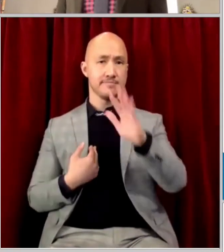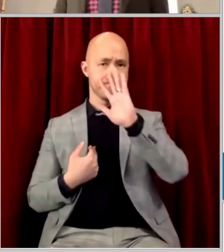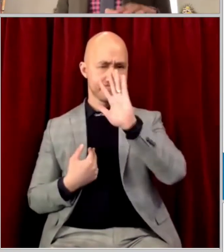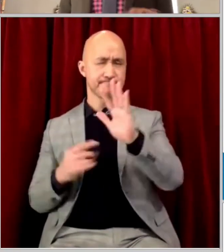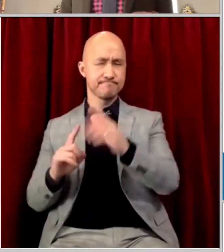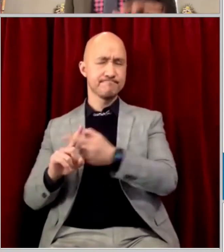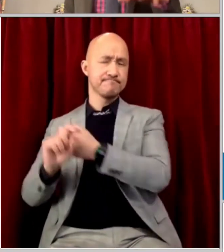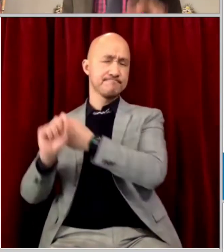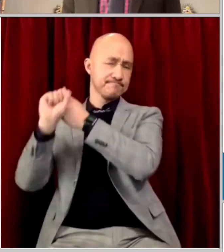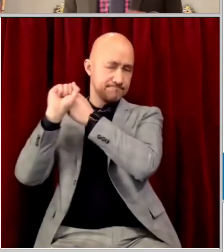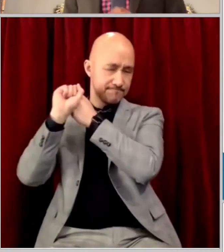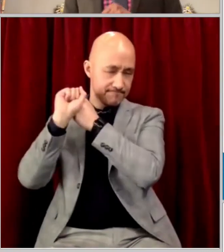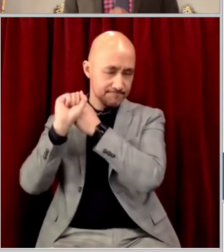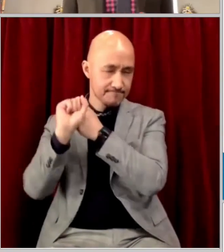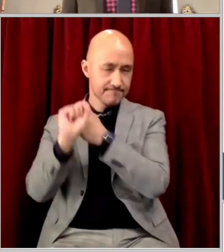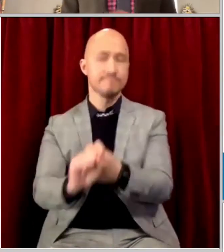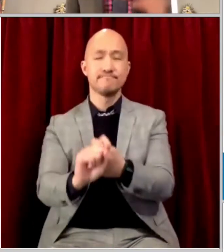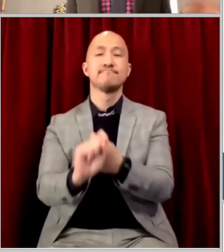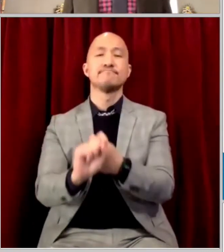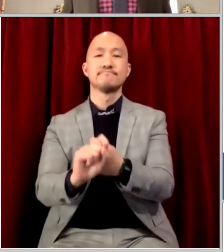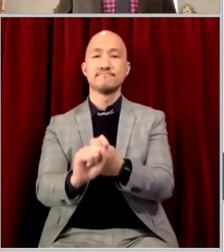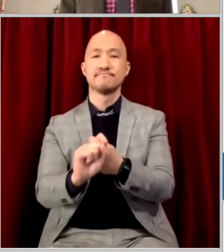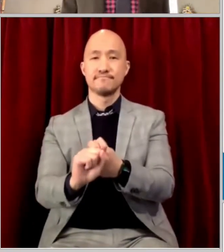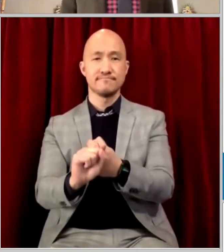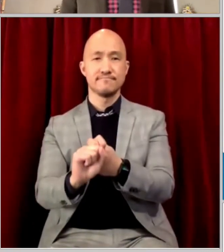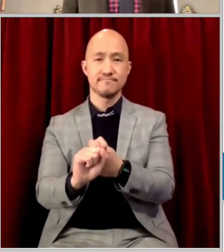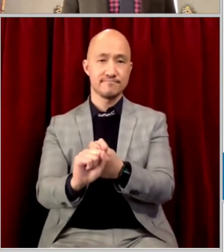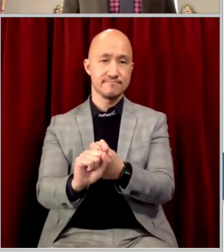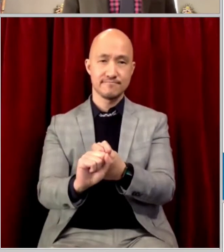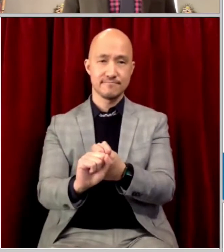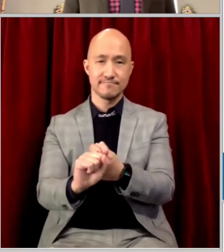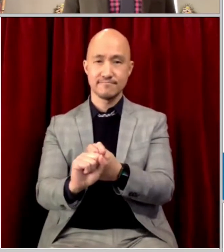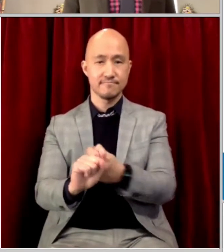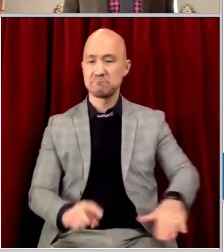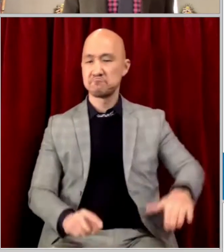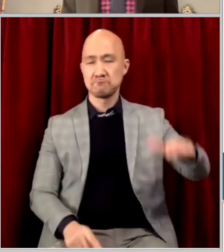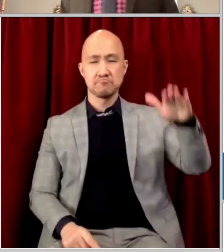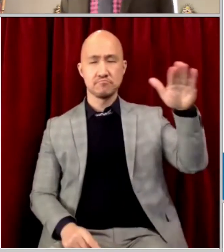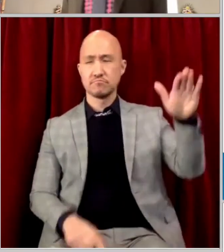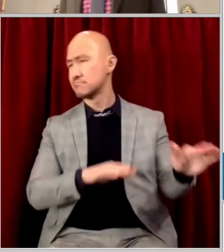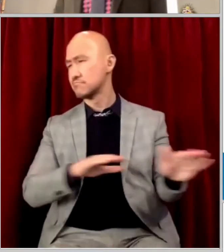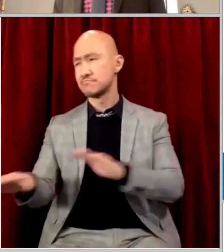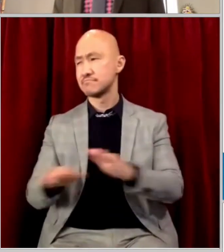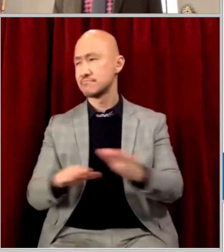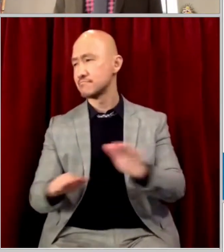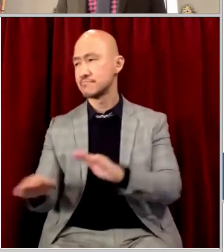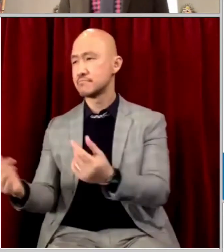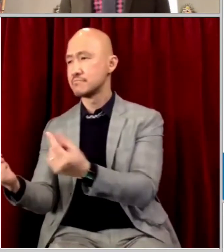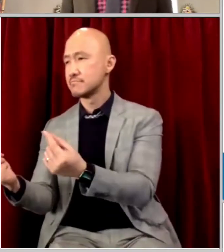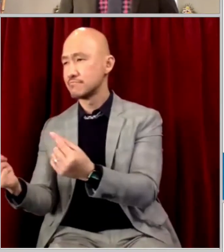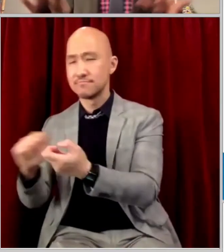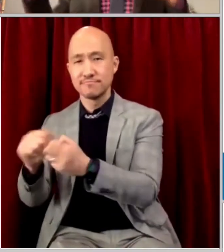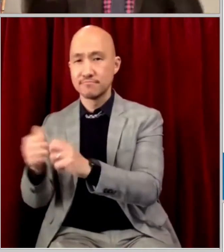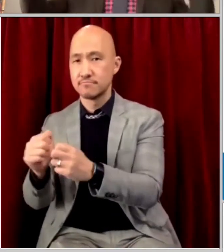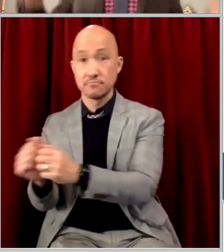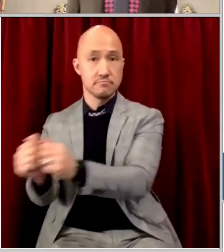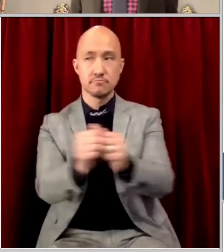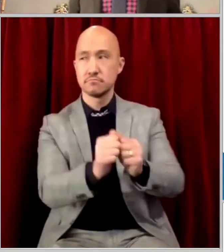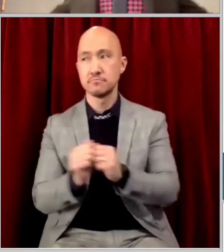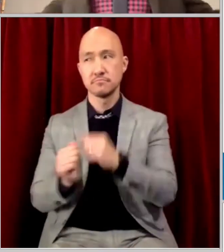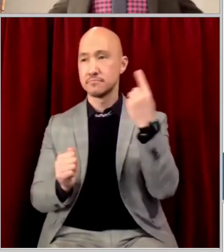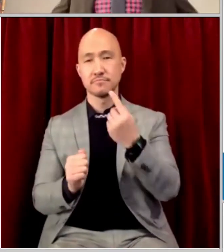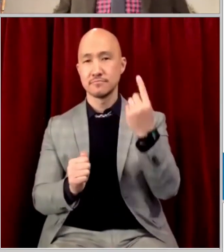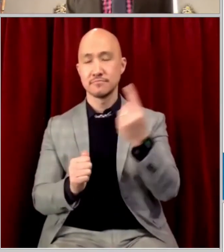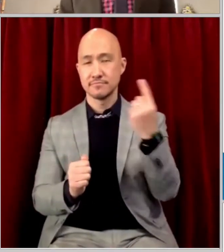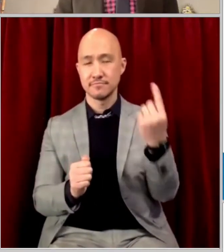know, close. That means we did everything together, right? We got in trouble together. I'll leave it at